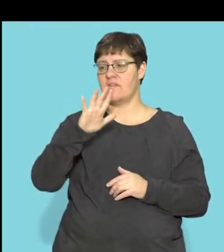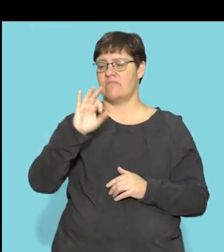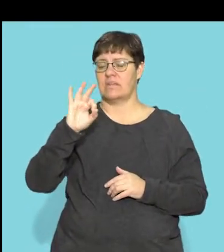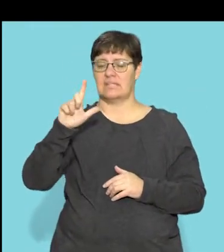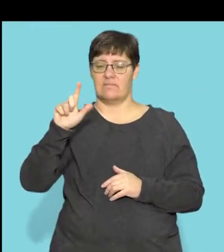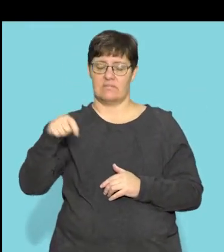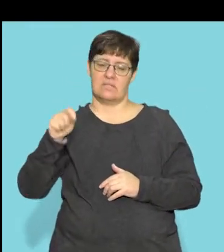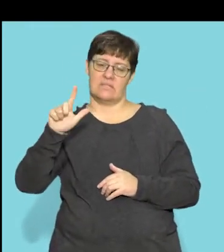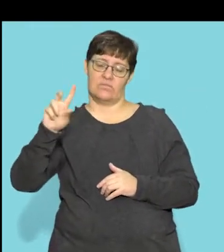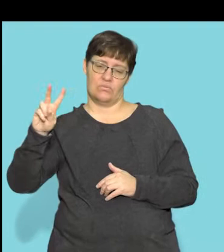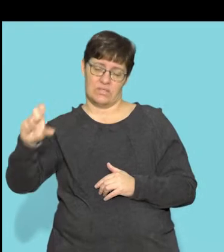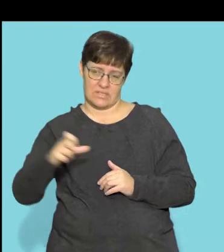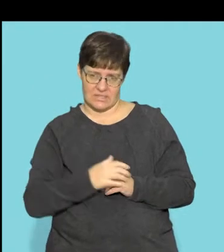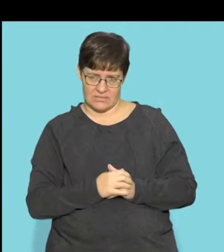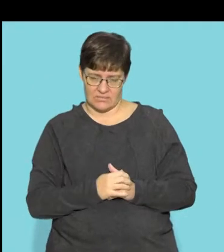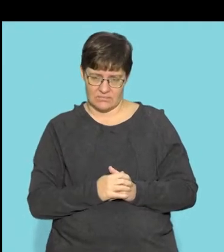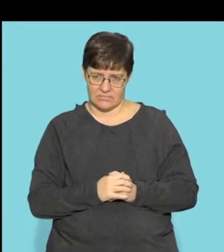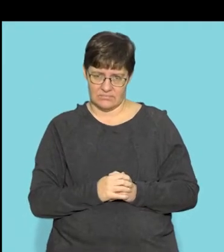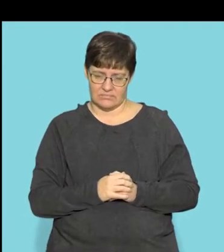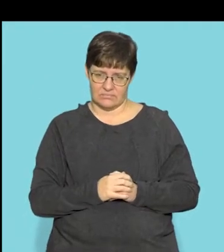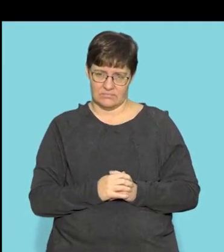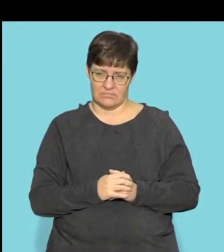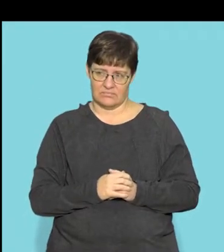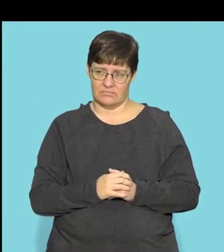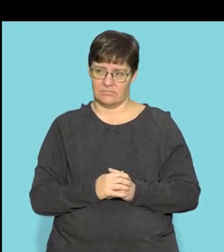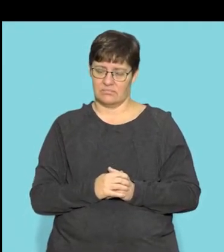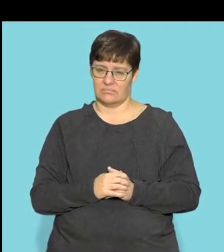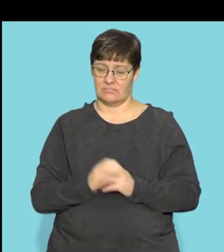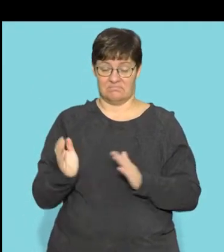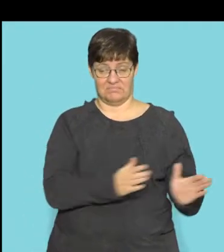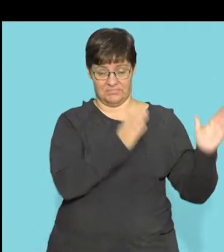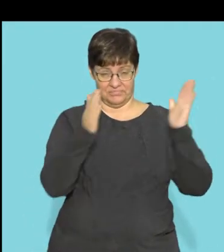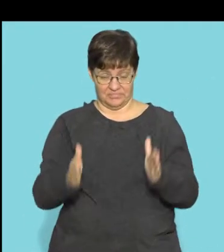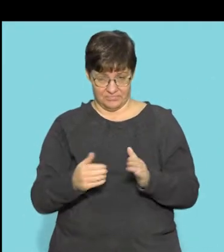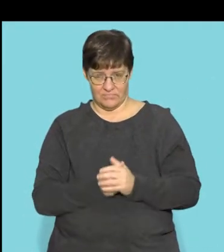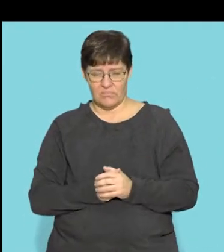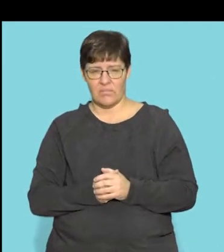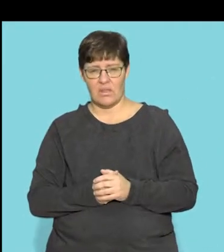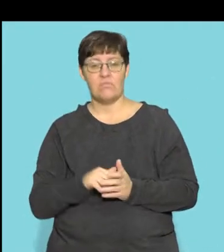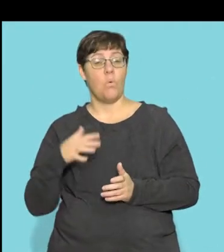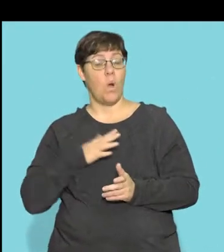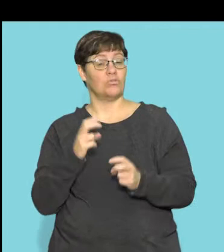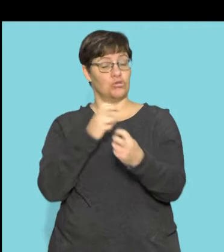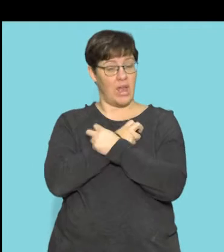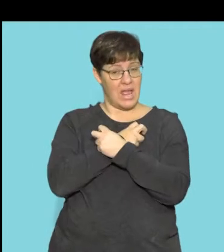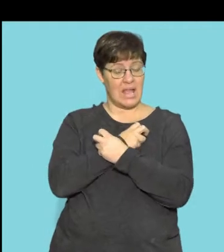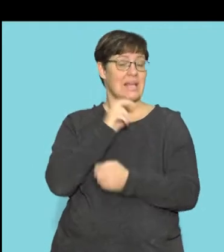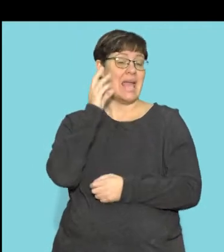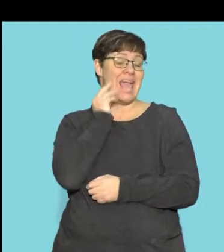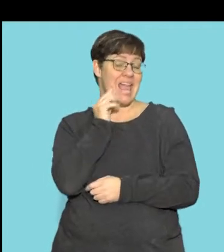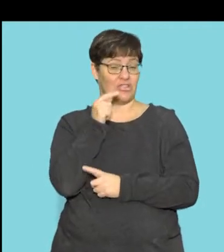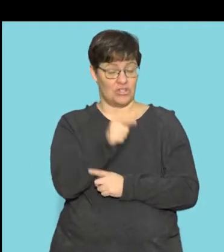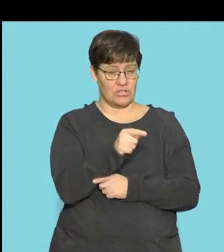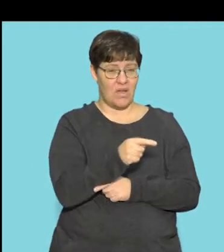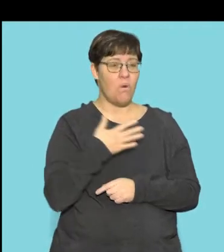9,651,537 and 72 cents. Now, do you wish to retire at a certain age? If you know how much you